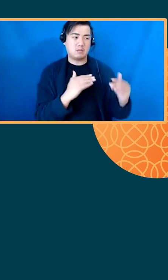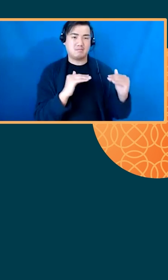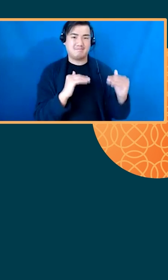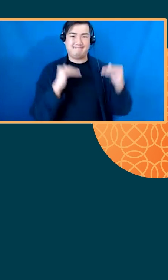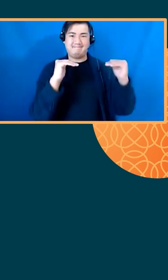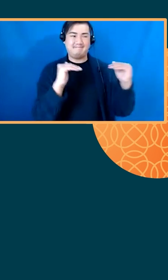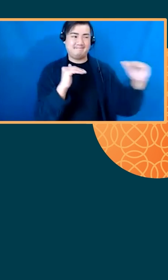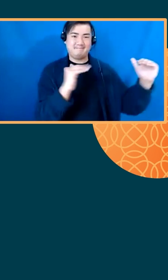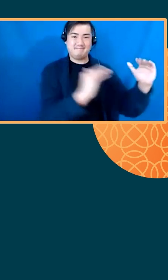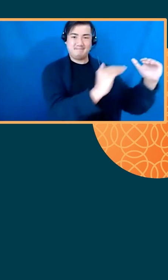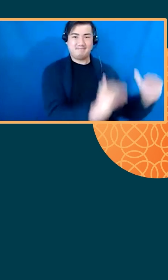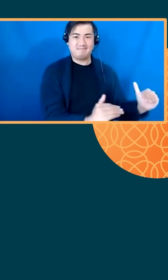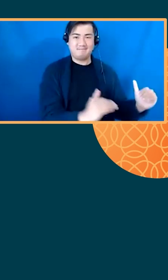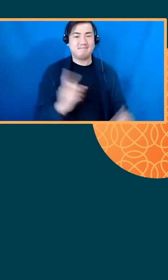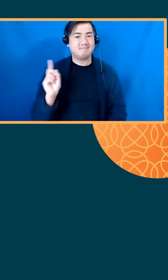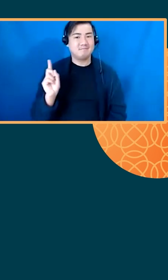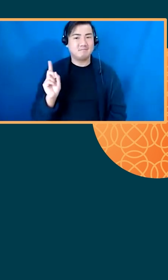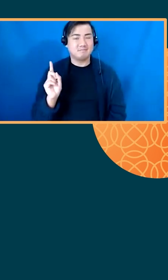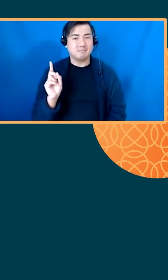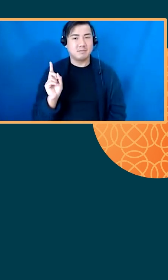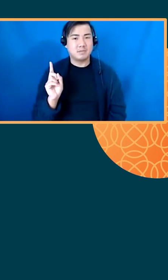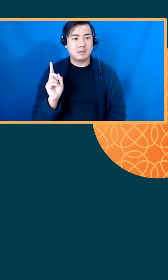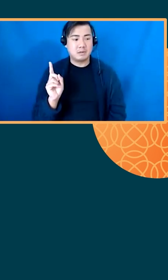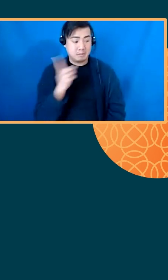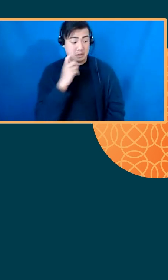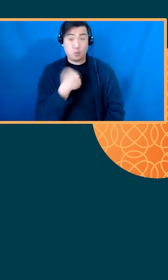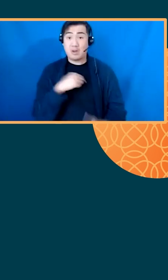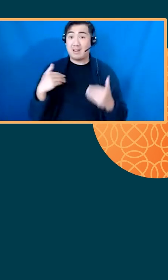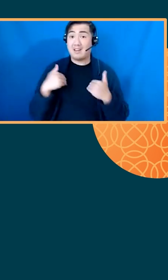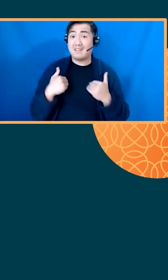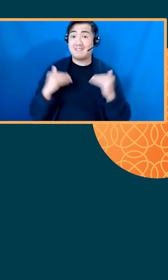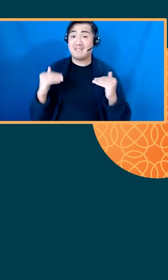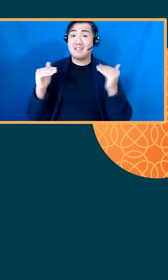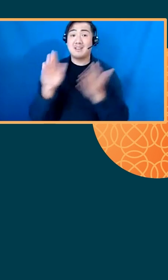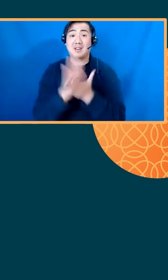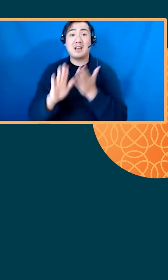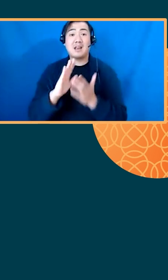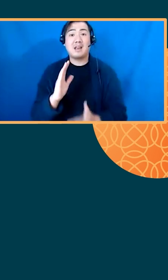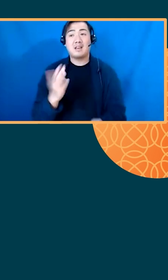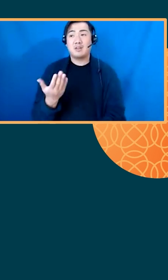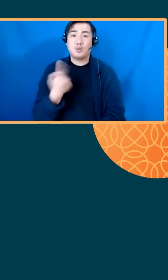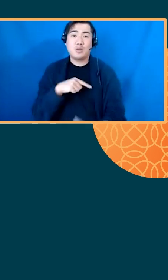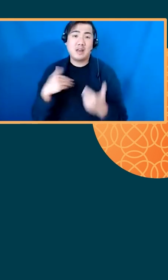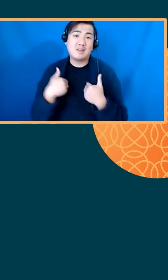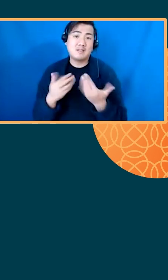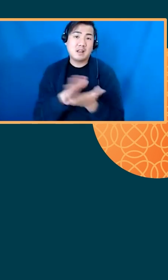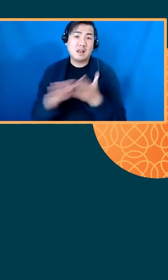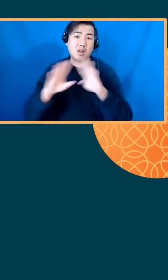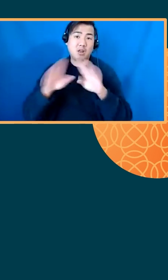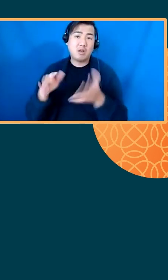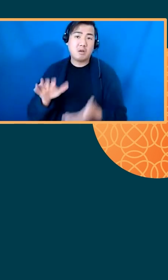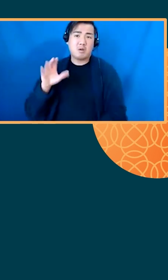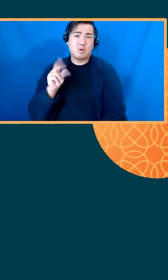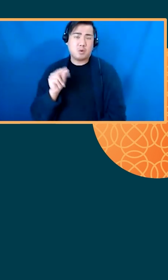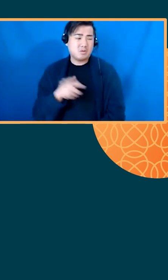them because we have education or we live in a nicer house. They're producing our foods.